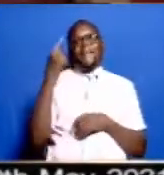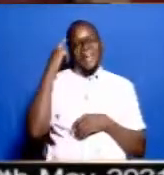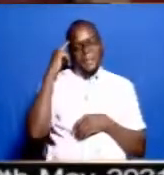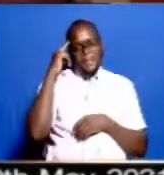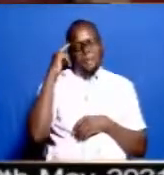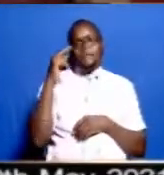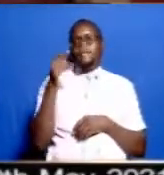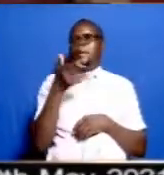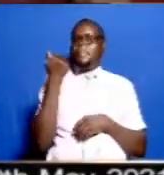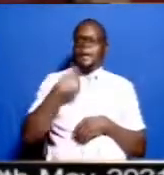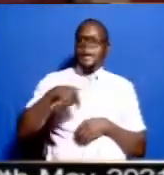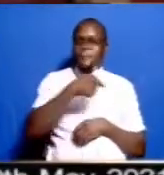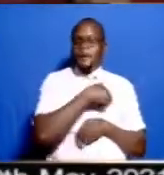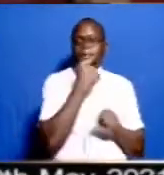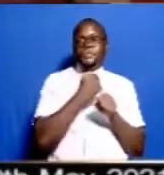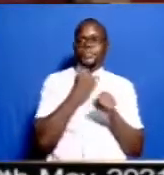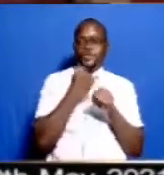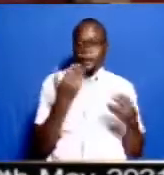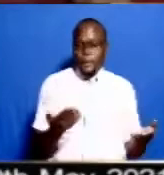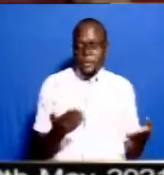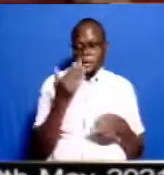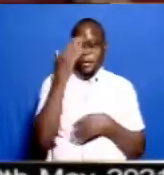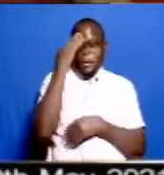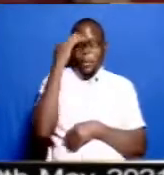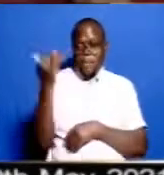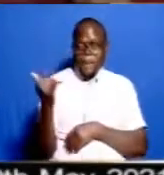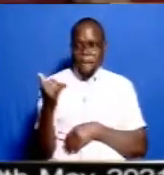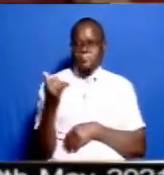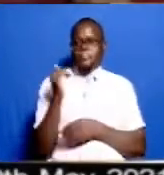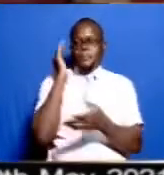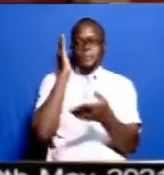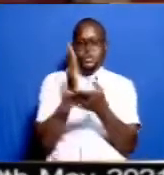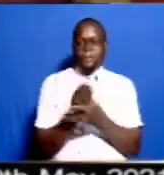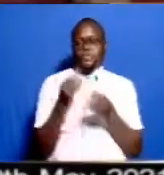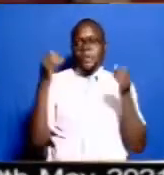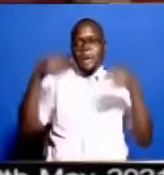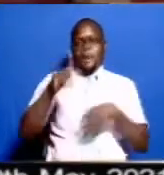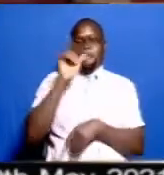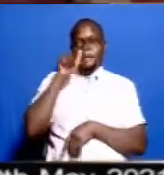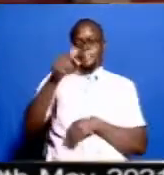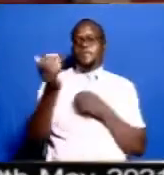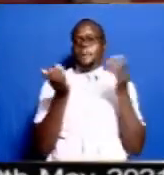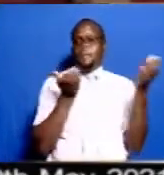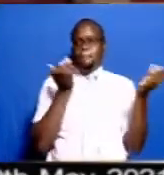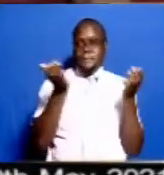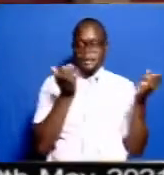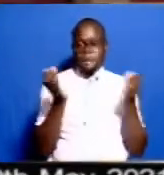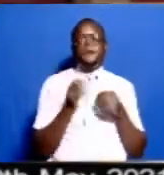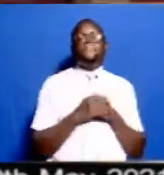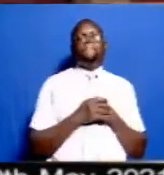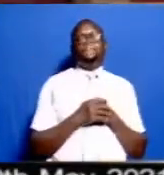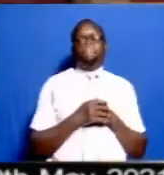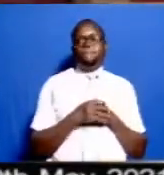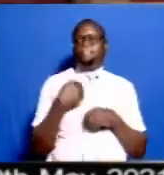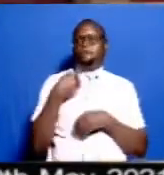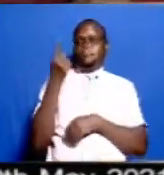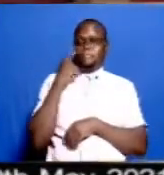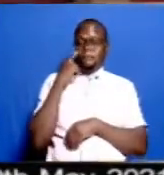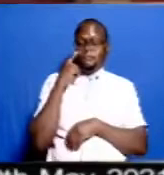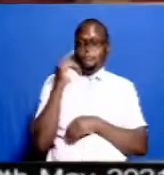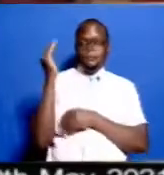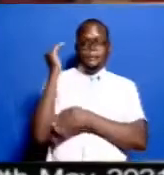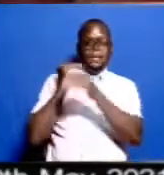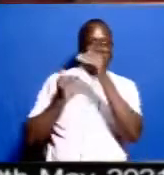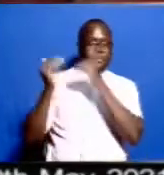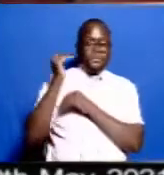calculation has been done because of the very nature of this business. And looking at the